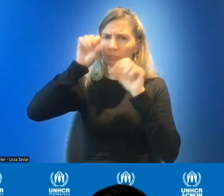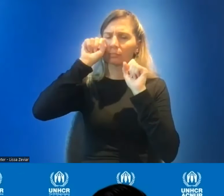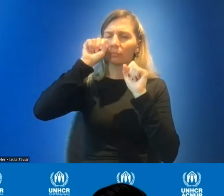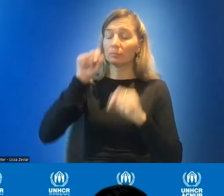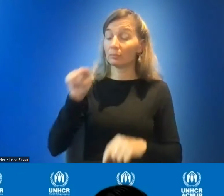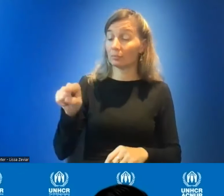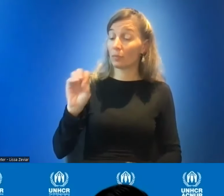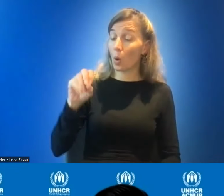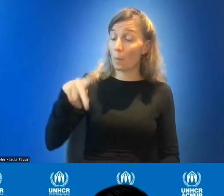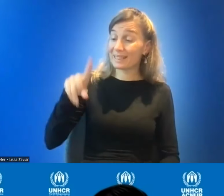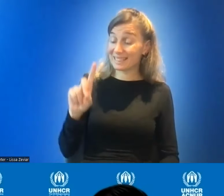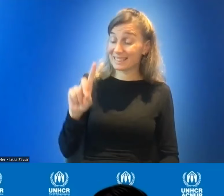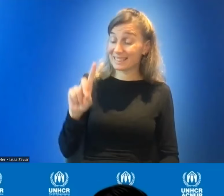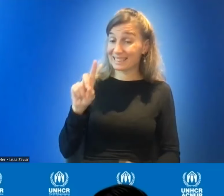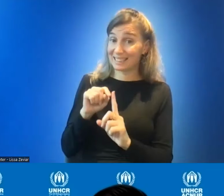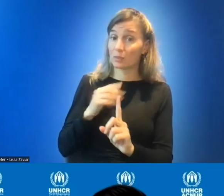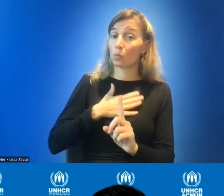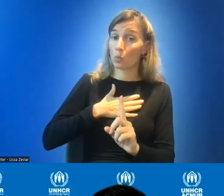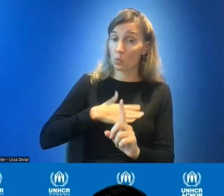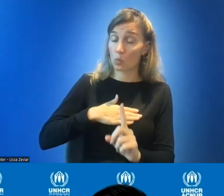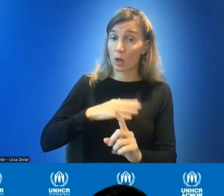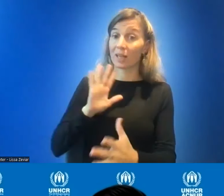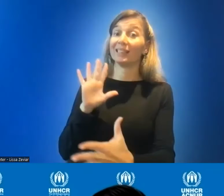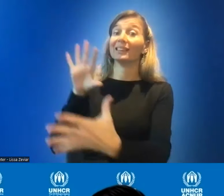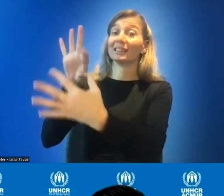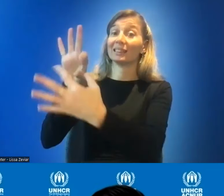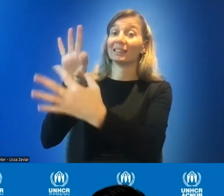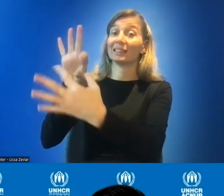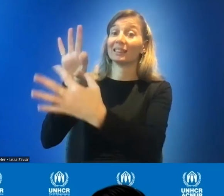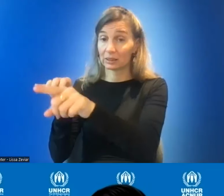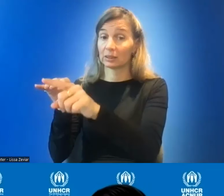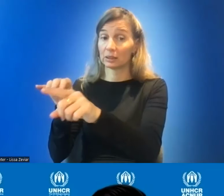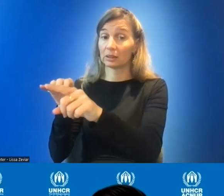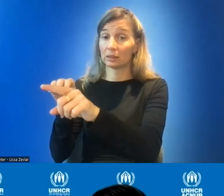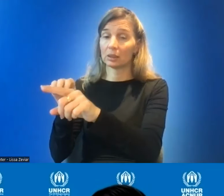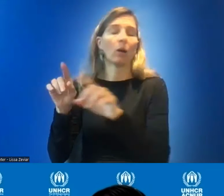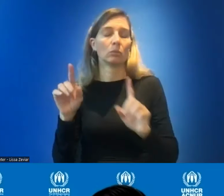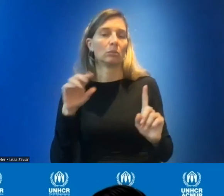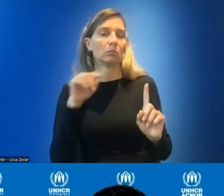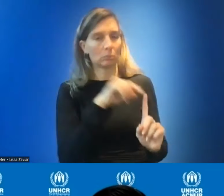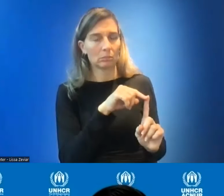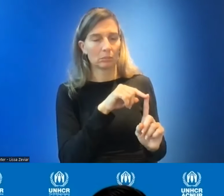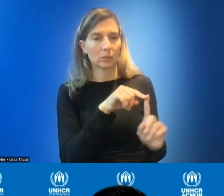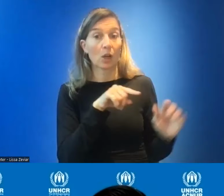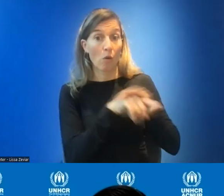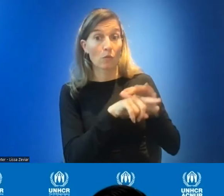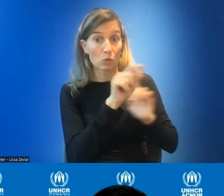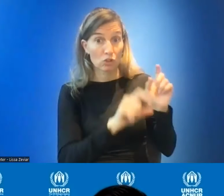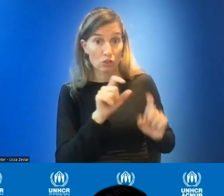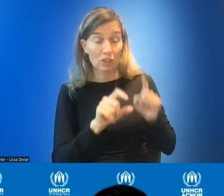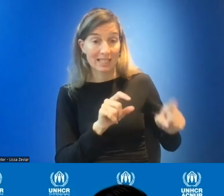to contact and get in touch with those refugees with disabilities, I would